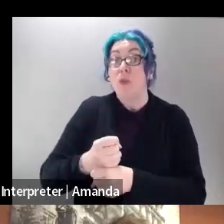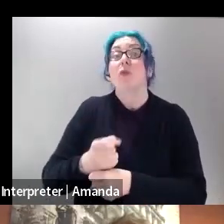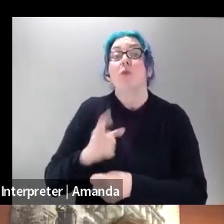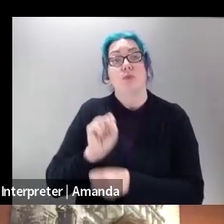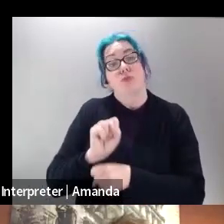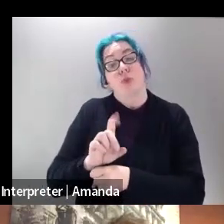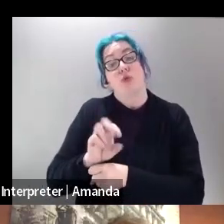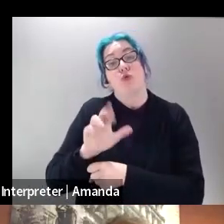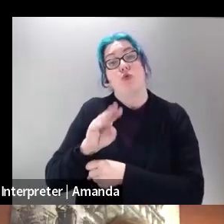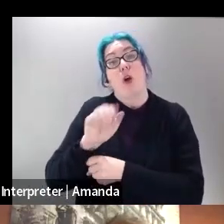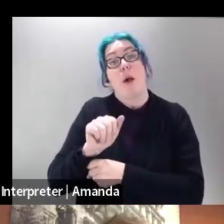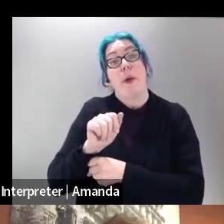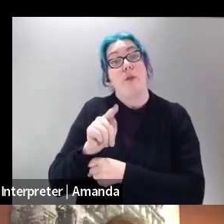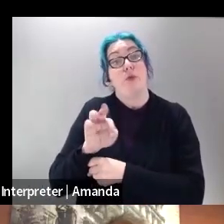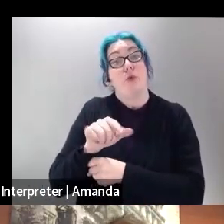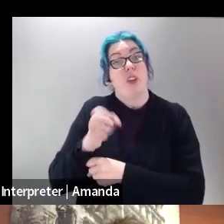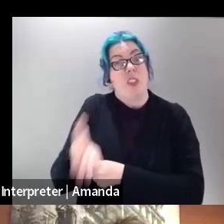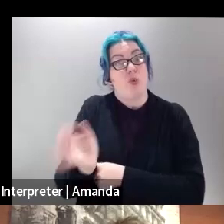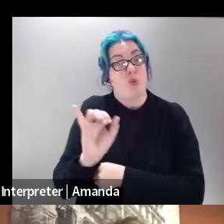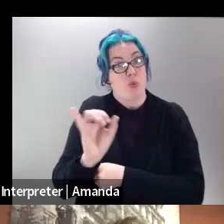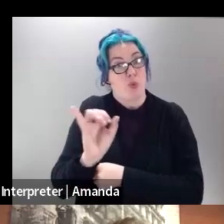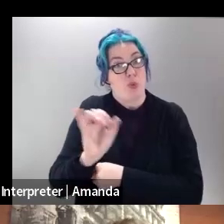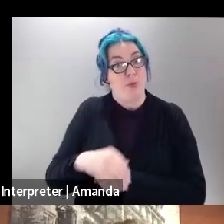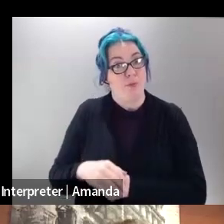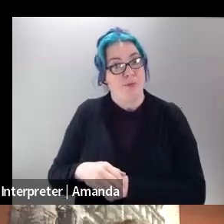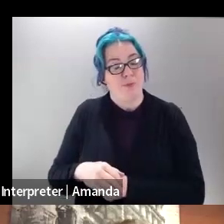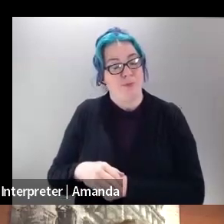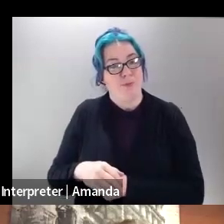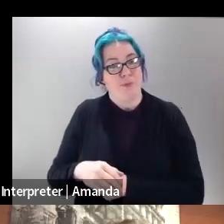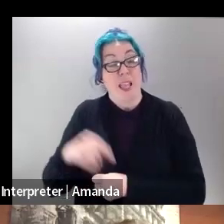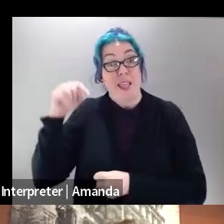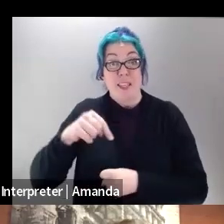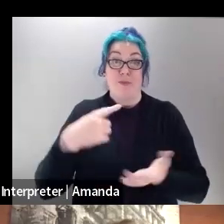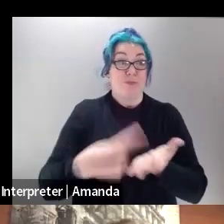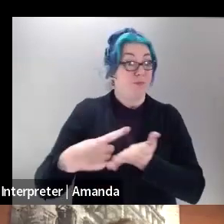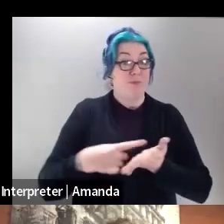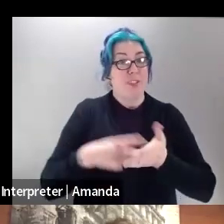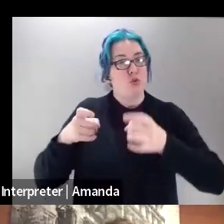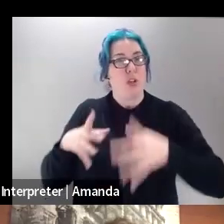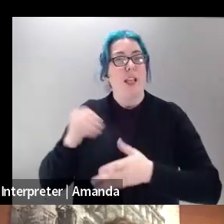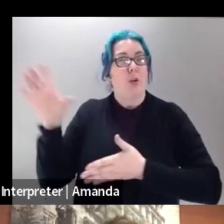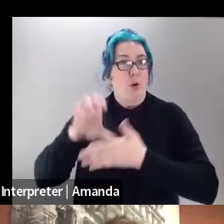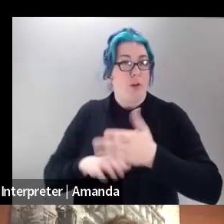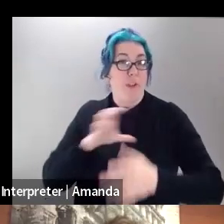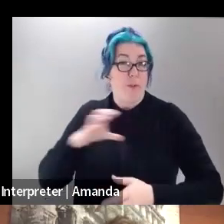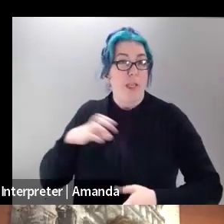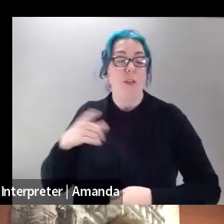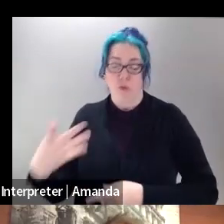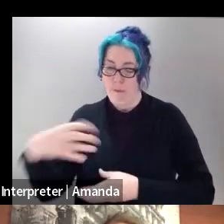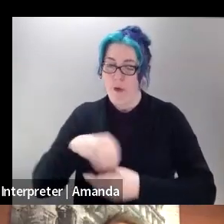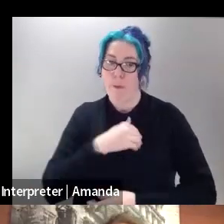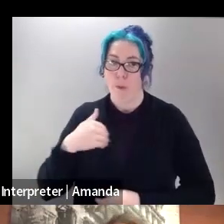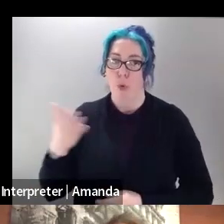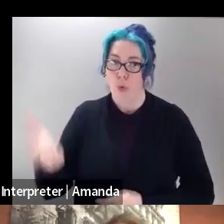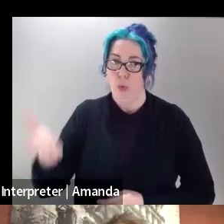as well. She's a member of the committee that created this webinar, the Directing and Choreography Committee, and is a member